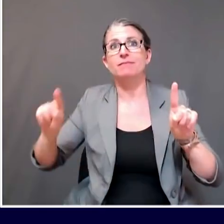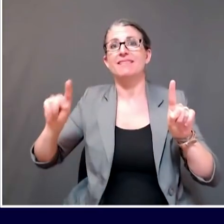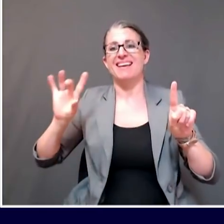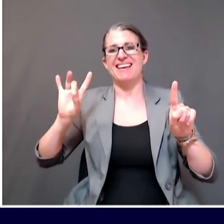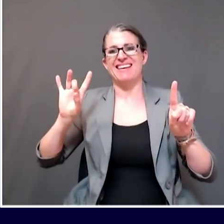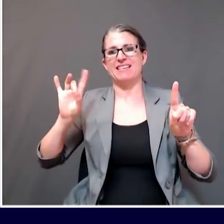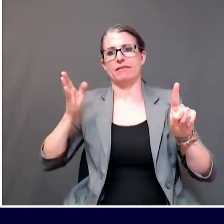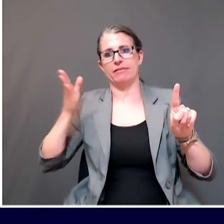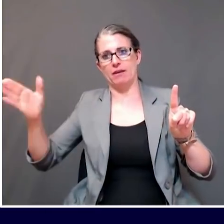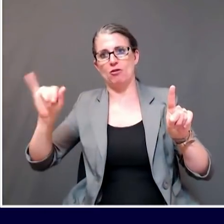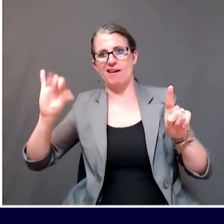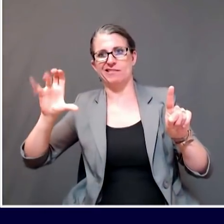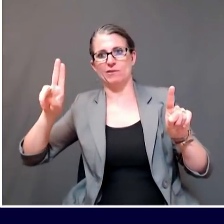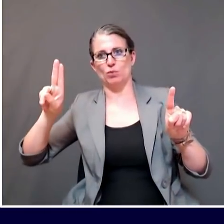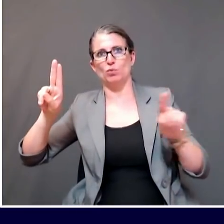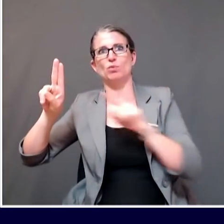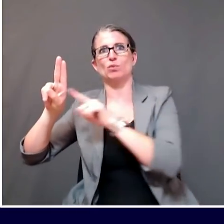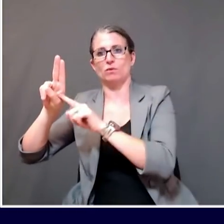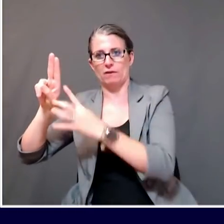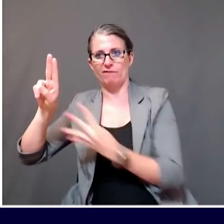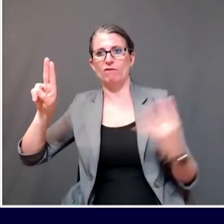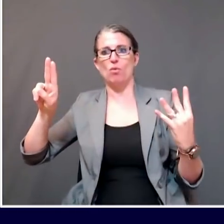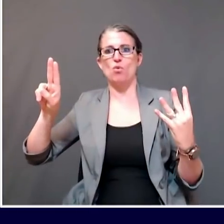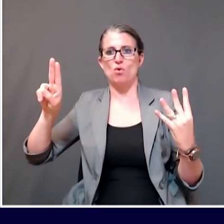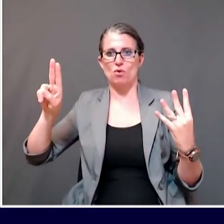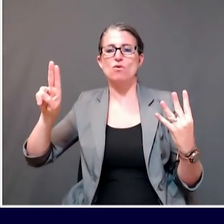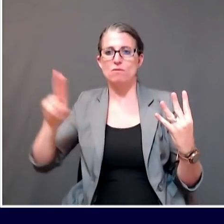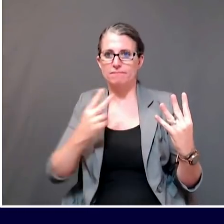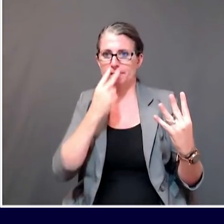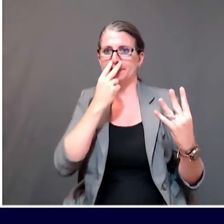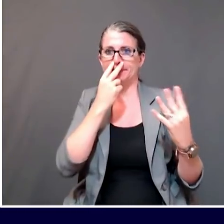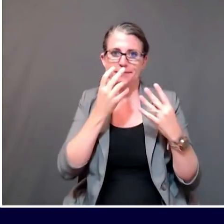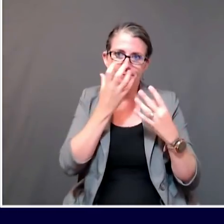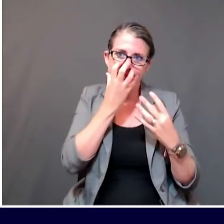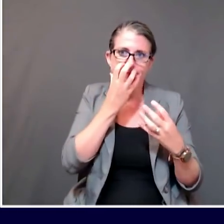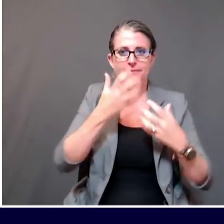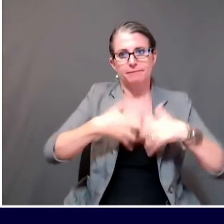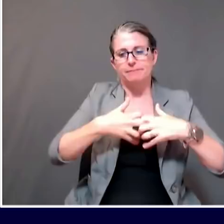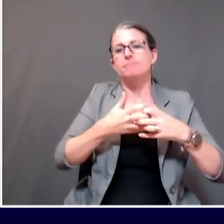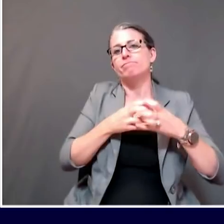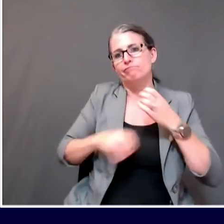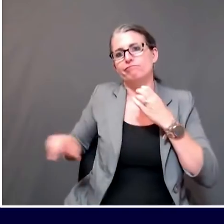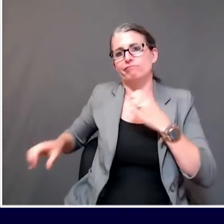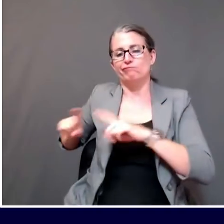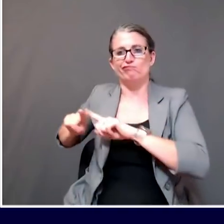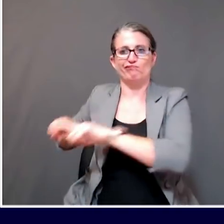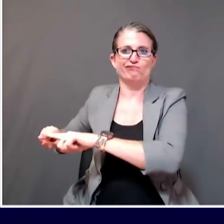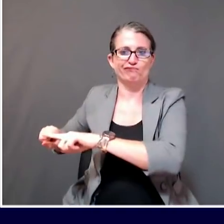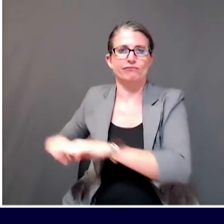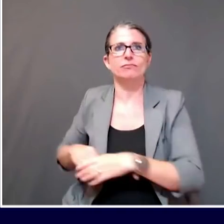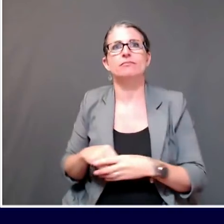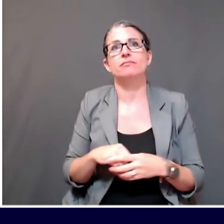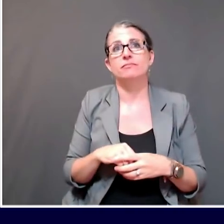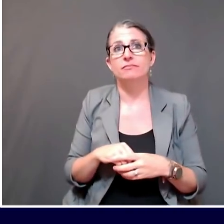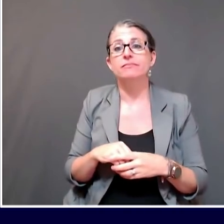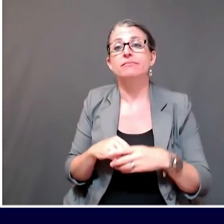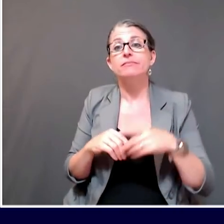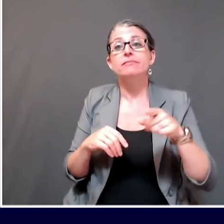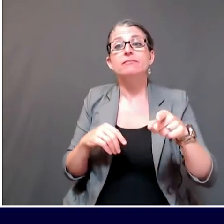4 of them are on ventilators. Among our cases include 861 healthcare